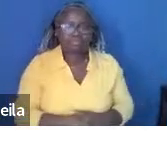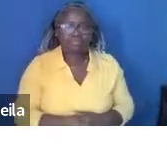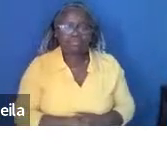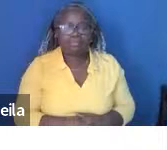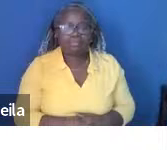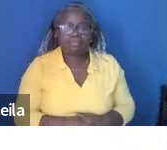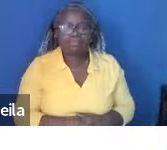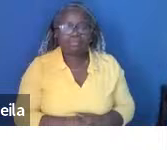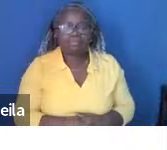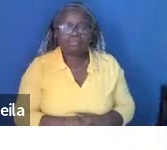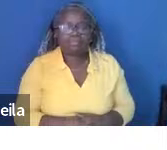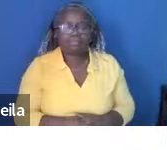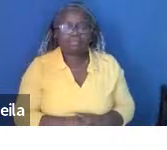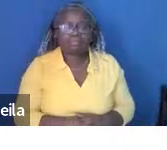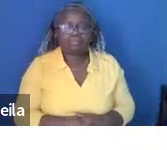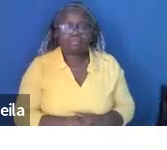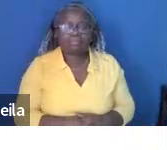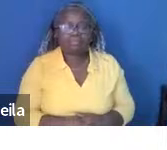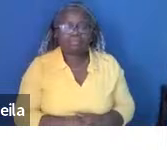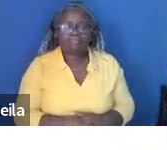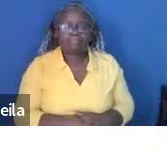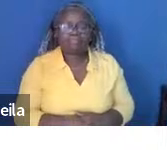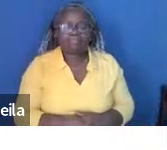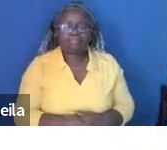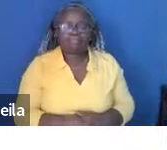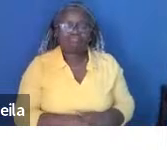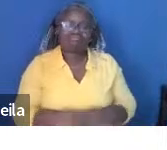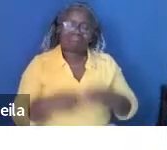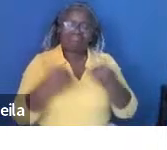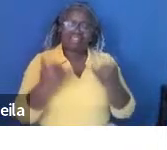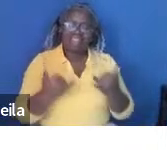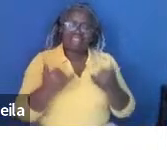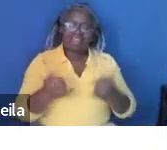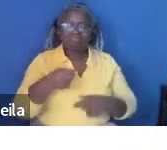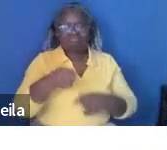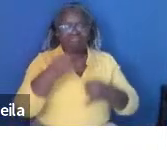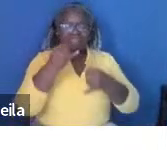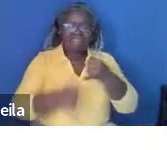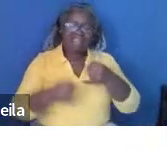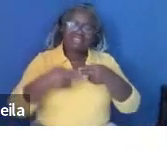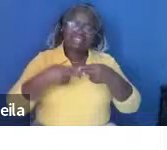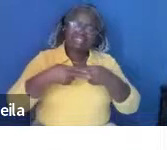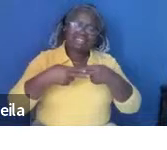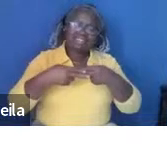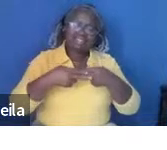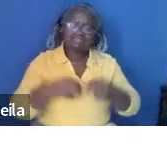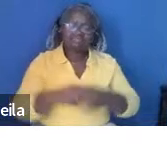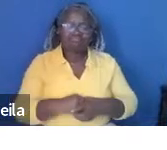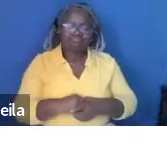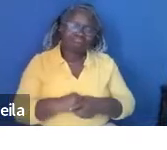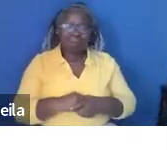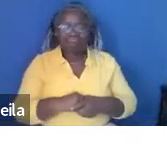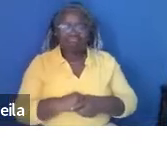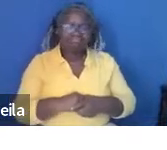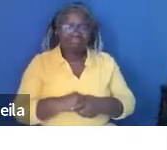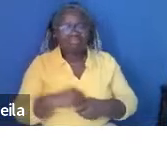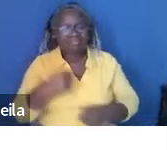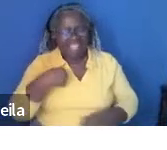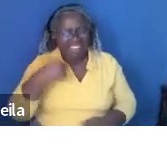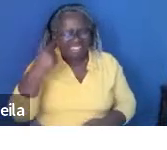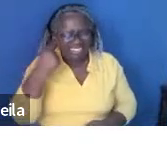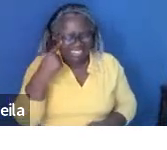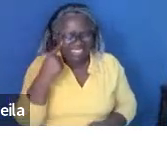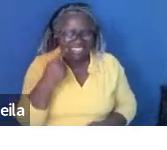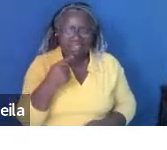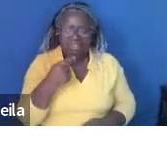then just sharing a slide on some of our what I think is kind of a clever solution. Trash cans